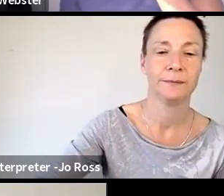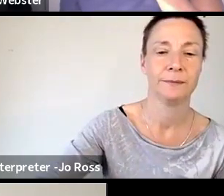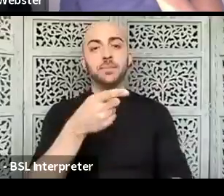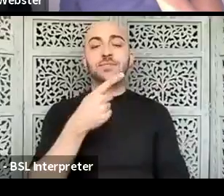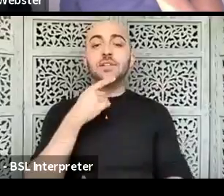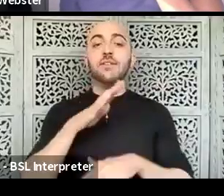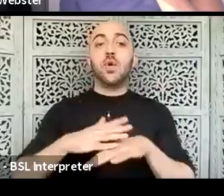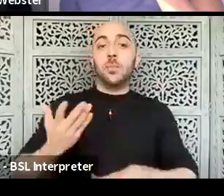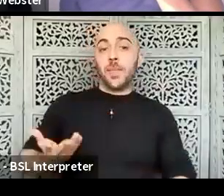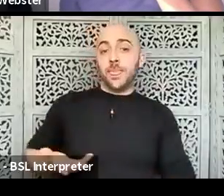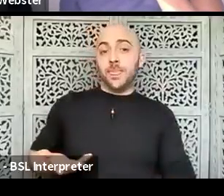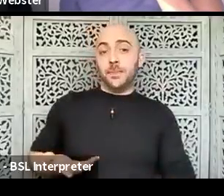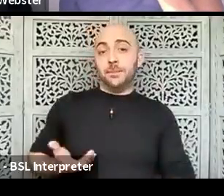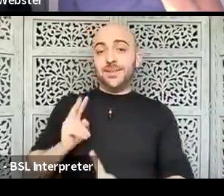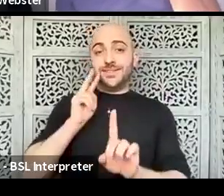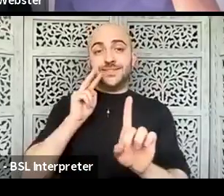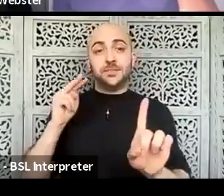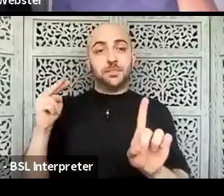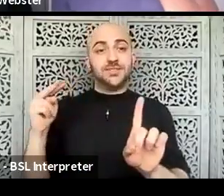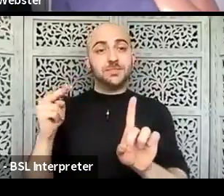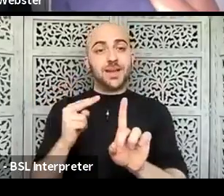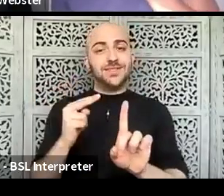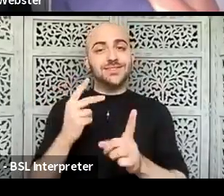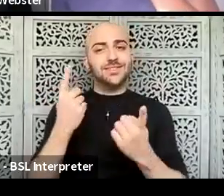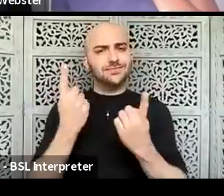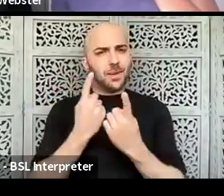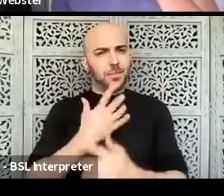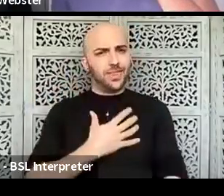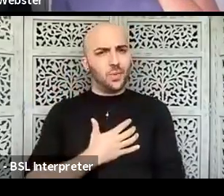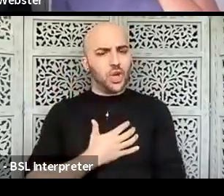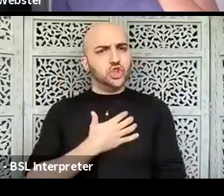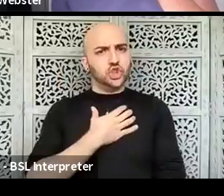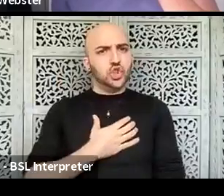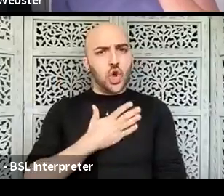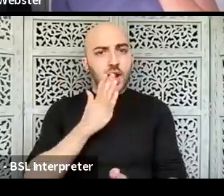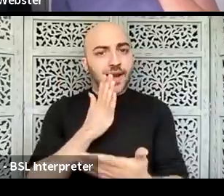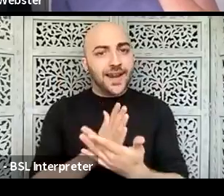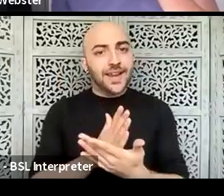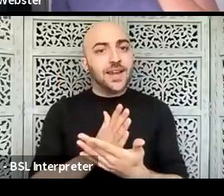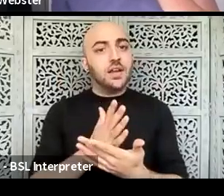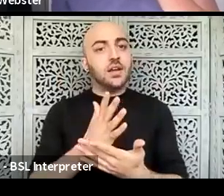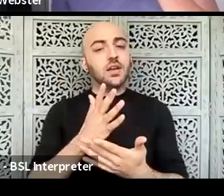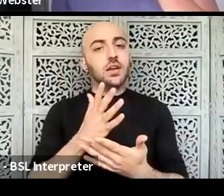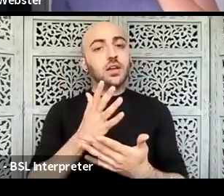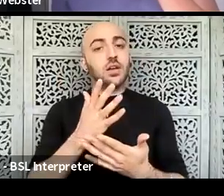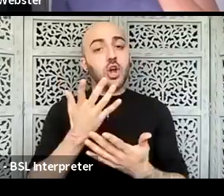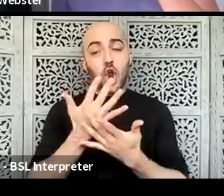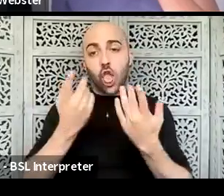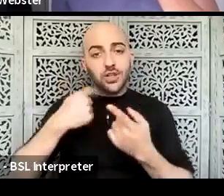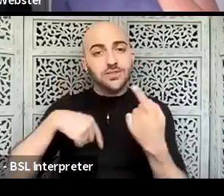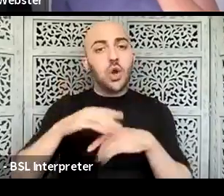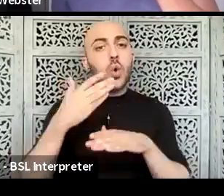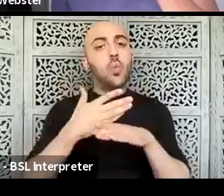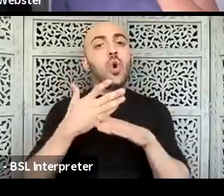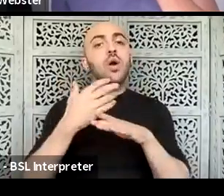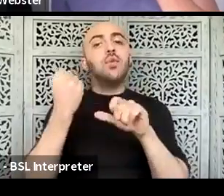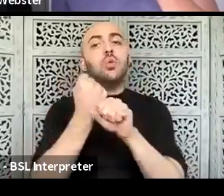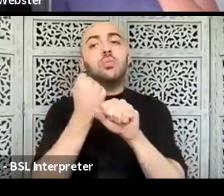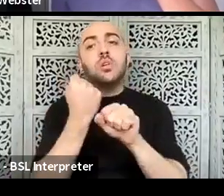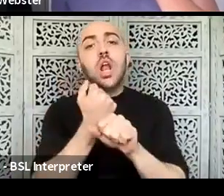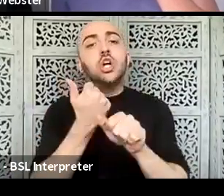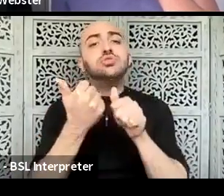something that is quite shocking, if you really think about it, is that a lot of us work for production companies